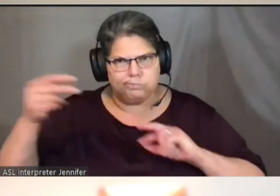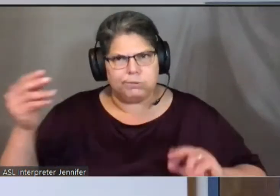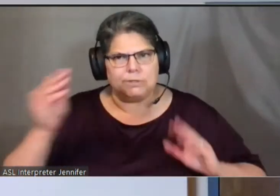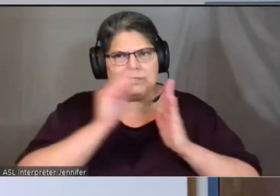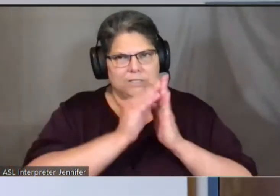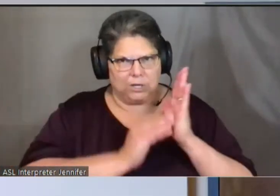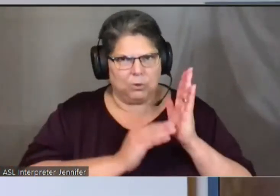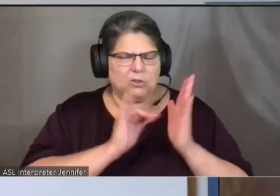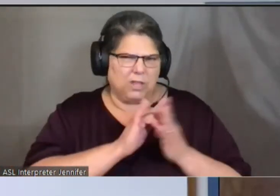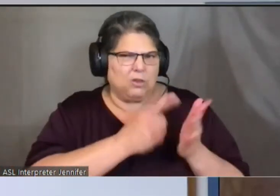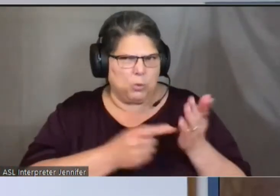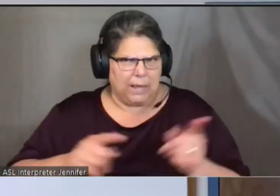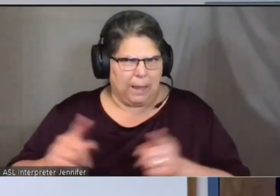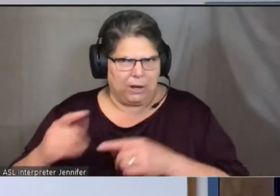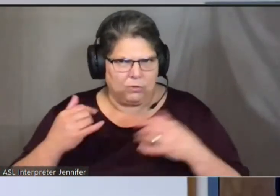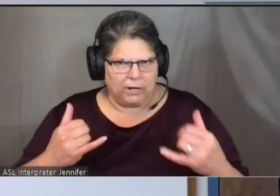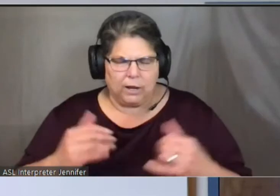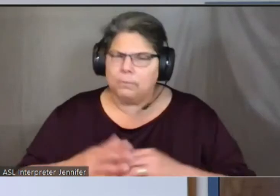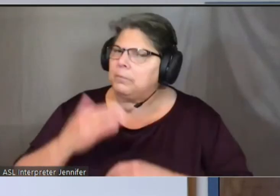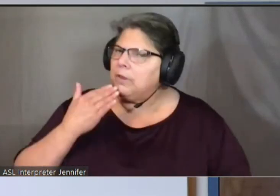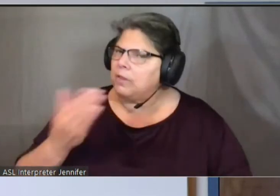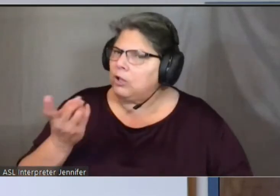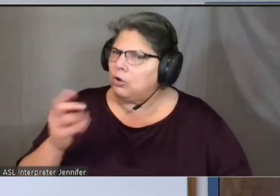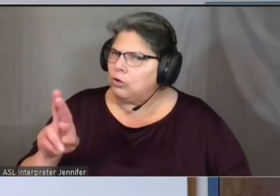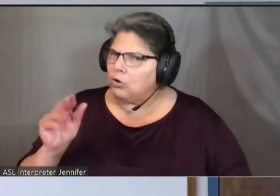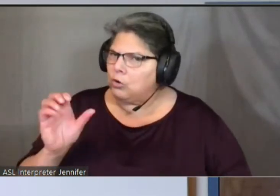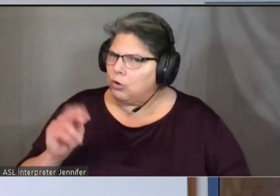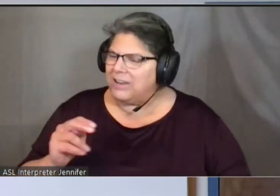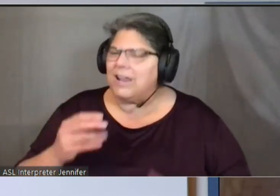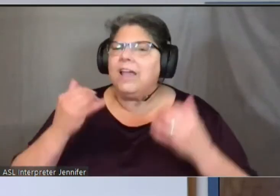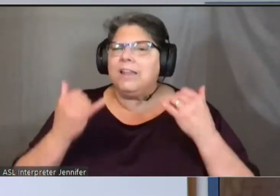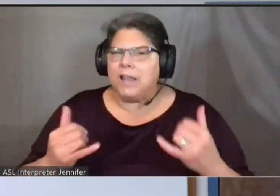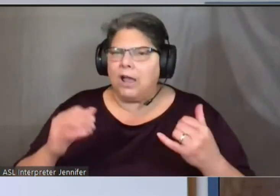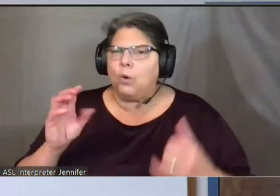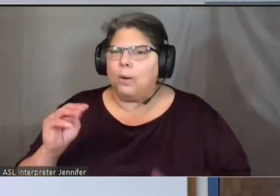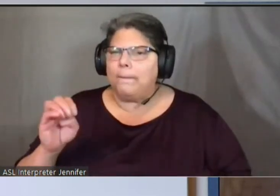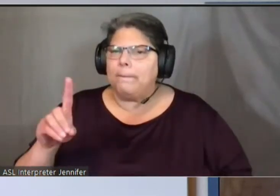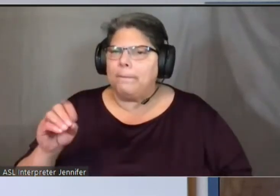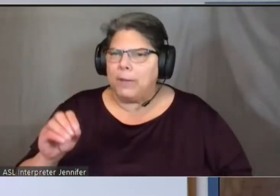Thank you, Dr. Coren. Next up is the Mendocino Action News.